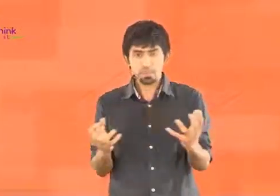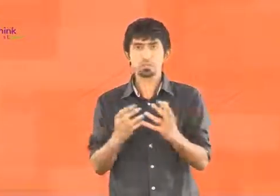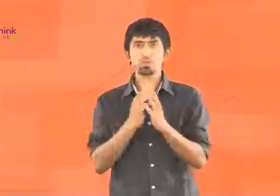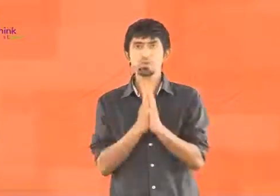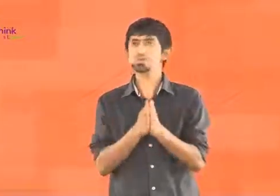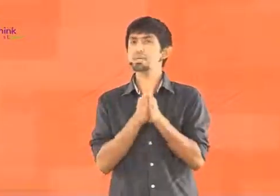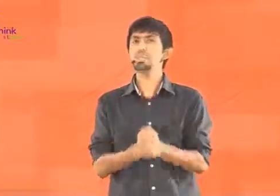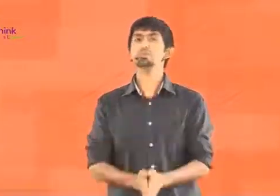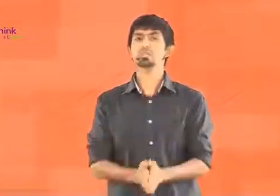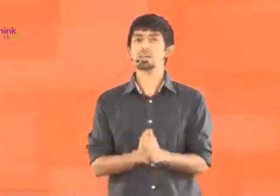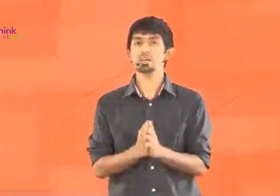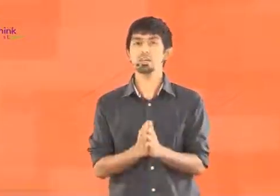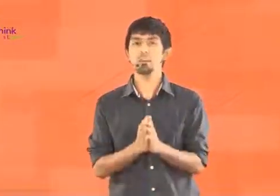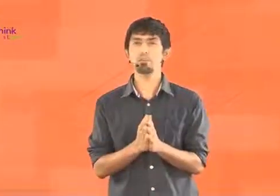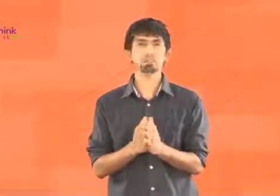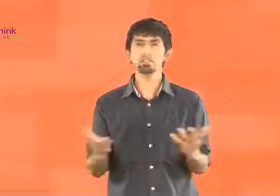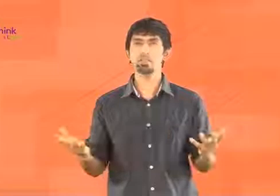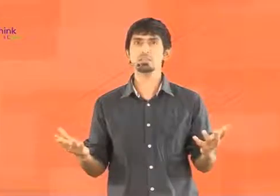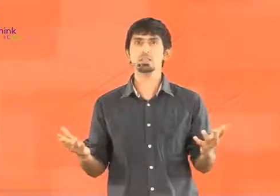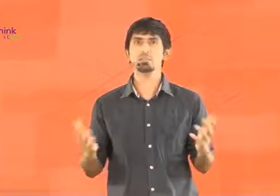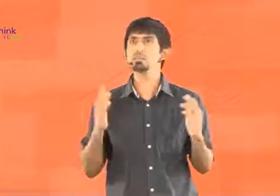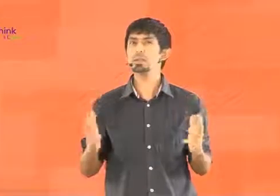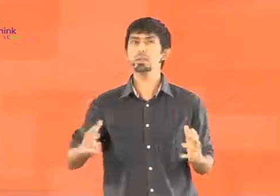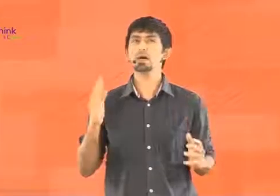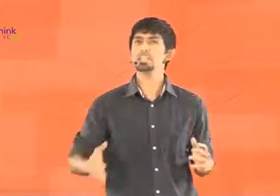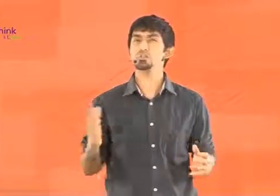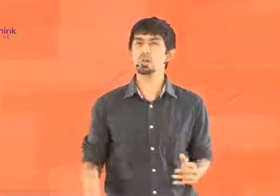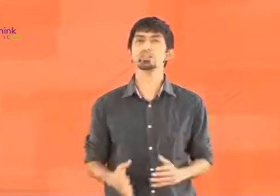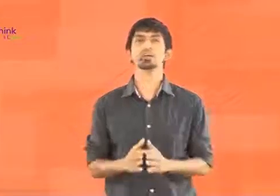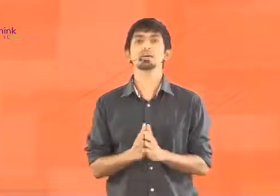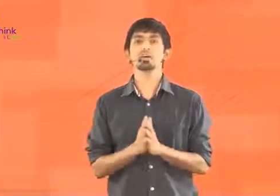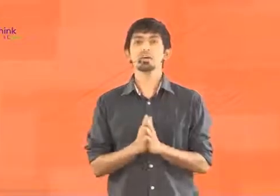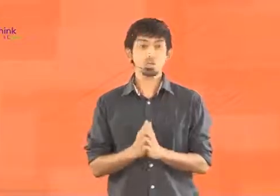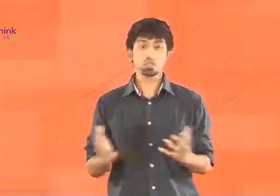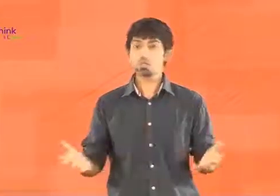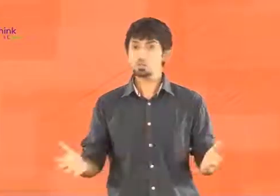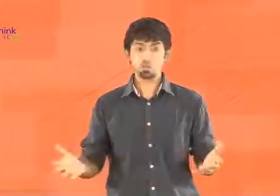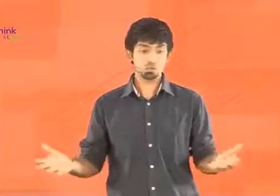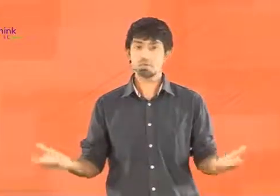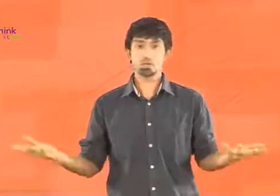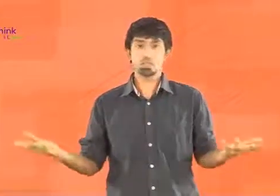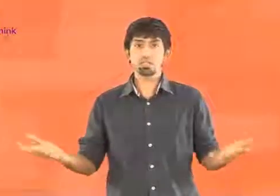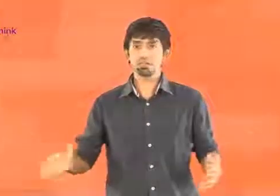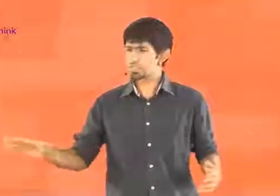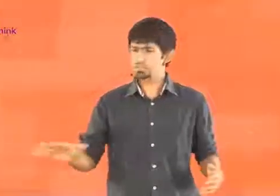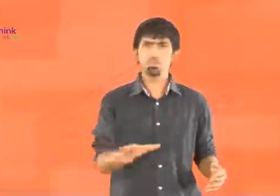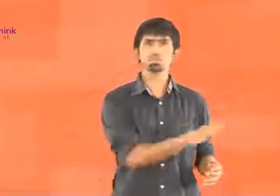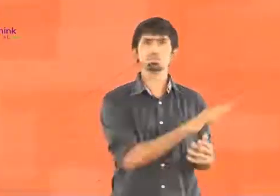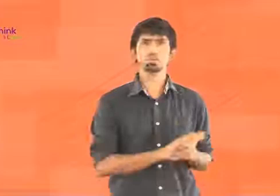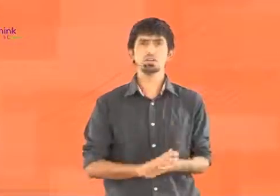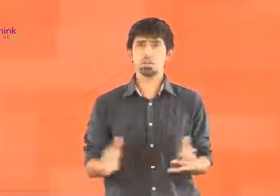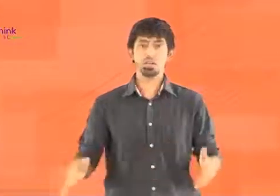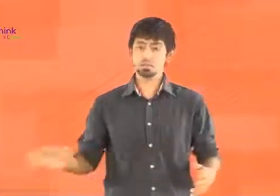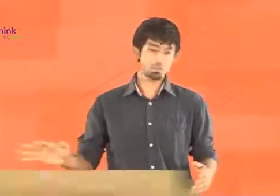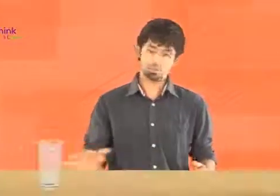break them, break them, break them and go somewhere deep inside where you start seeing something completely unexpected? Because when we notice things around us, they seem pretty